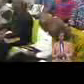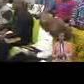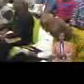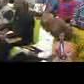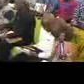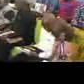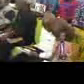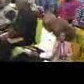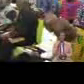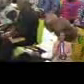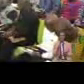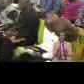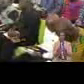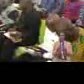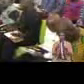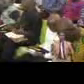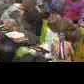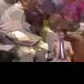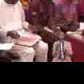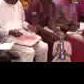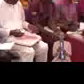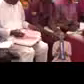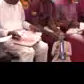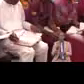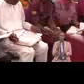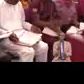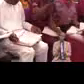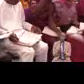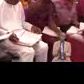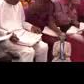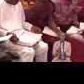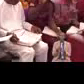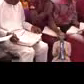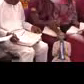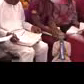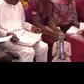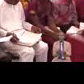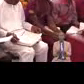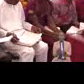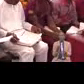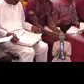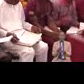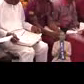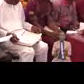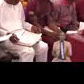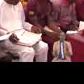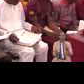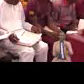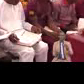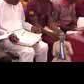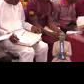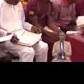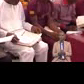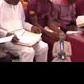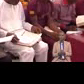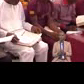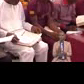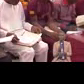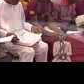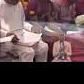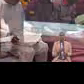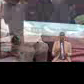Amen. You are loosed from thine infirmity. Verse 13, and